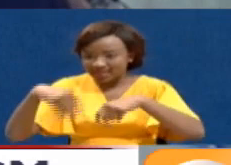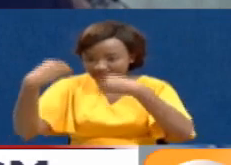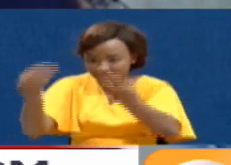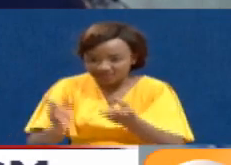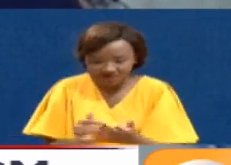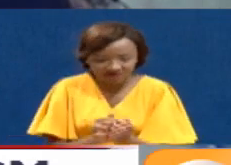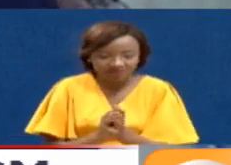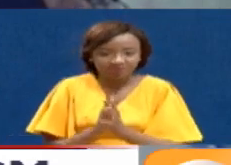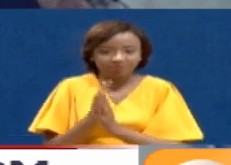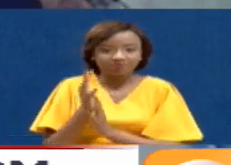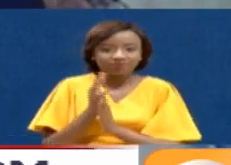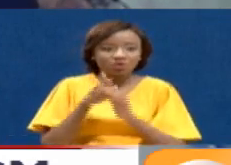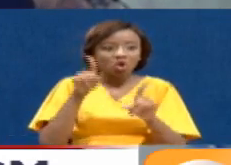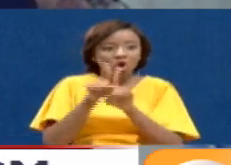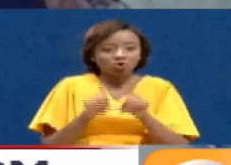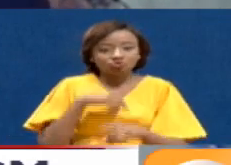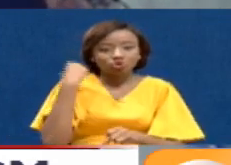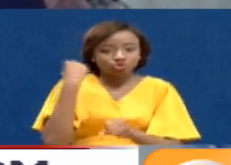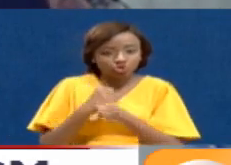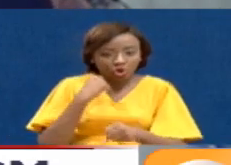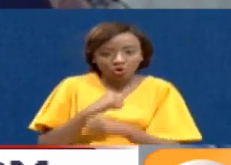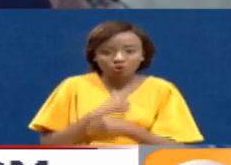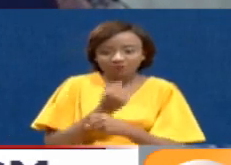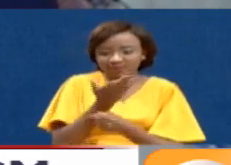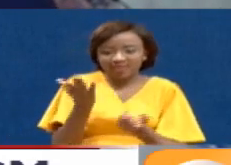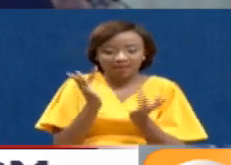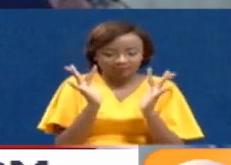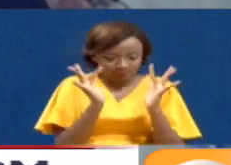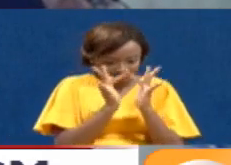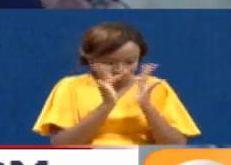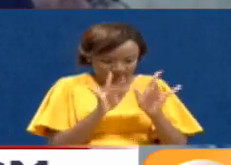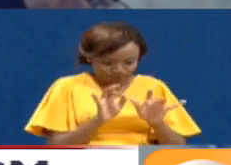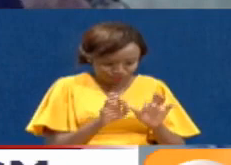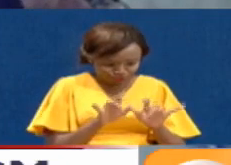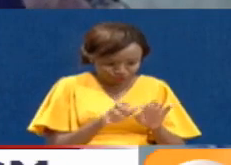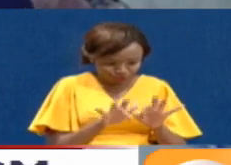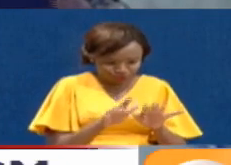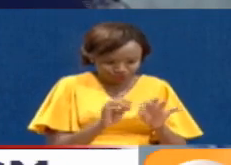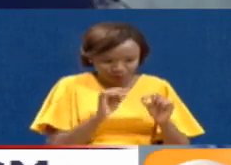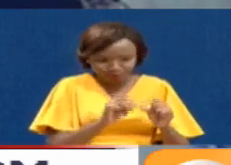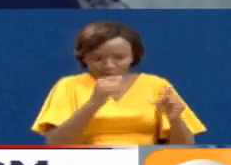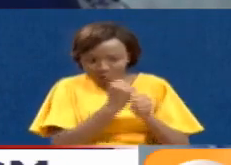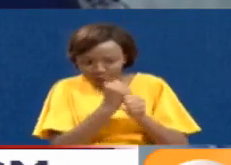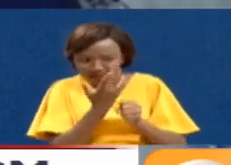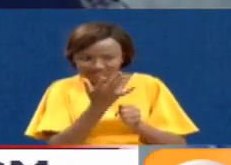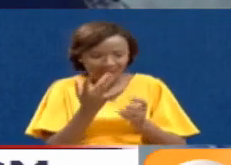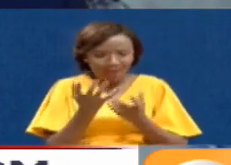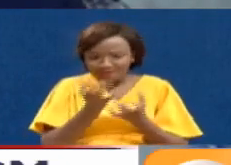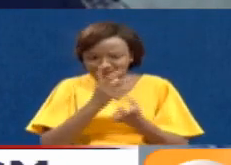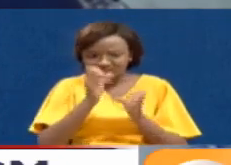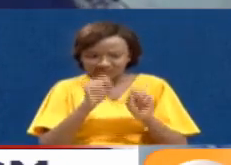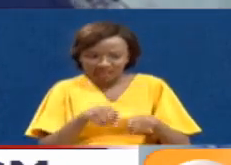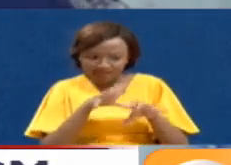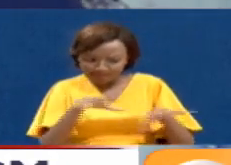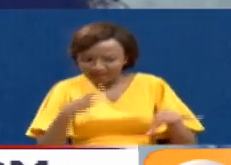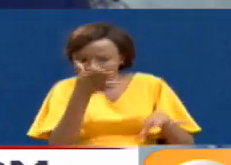easing jobs that can be done online, facilitating e-commerce, for example, where